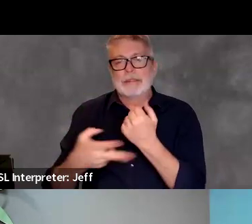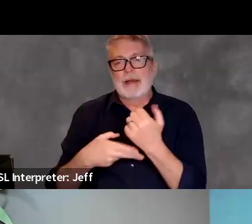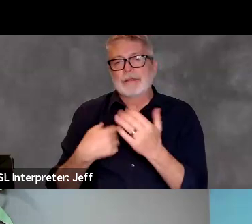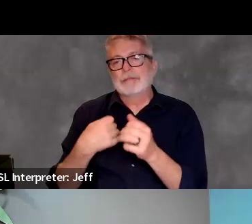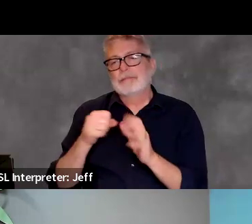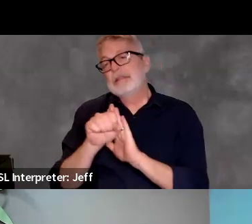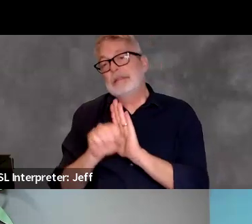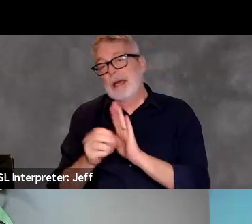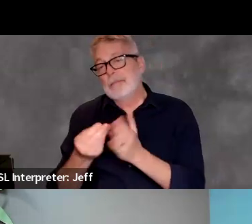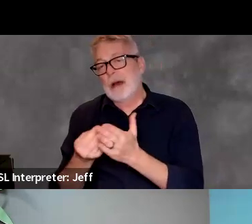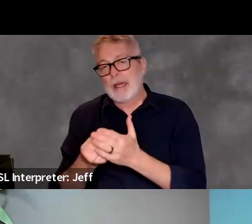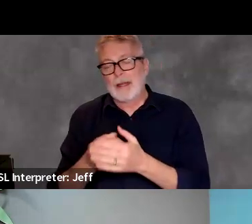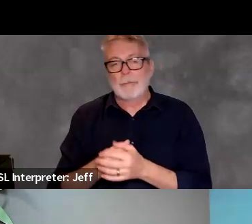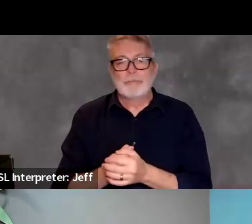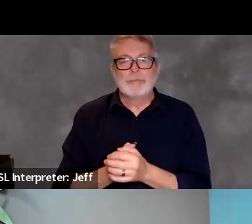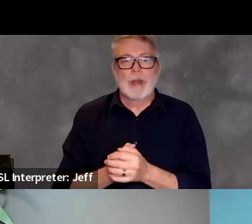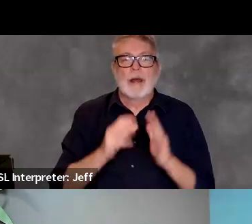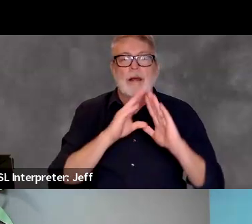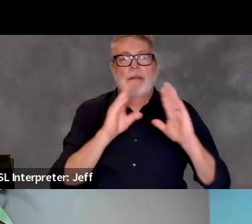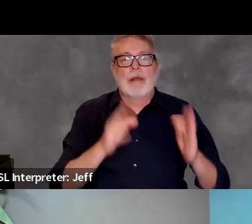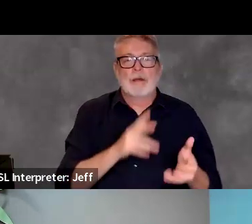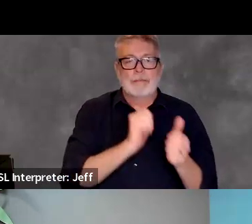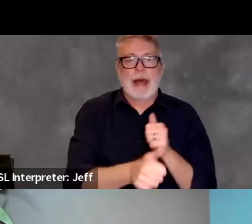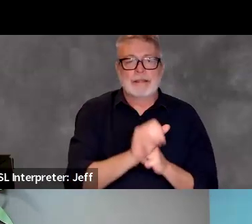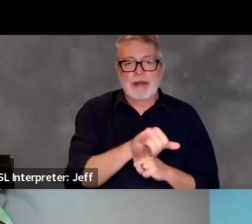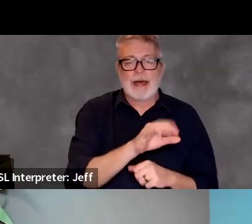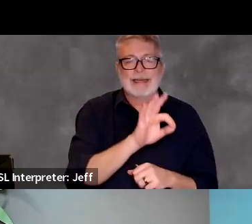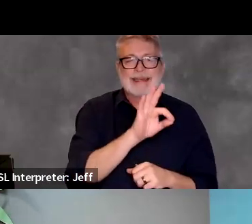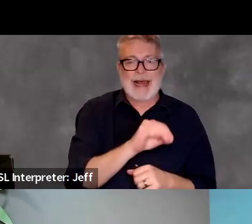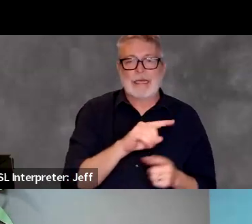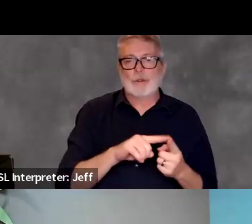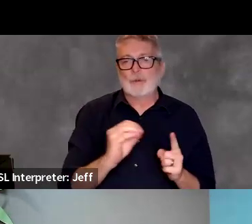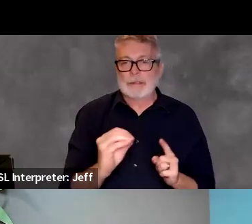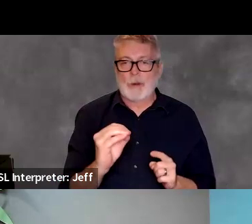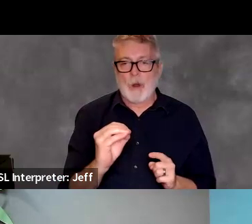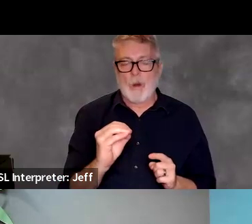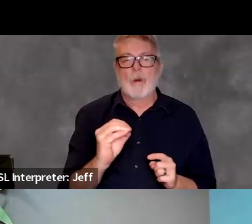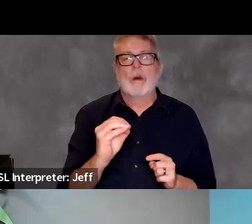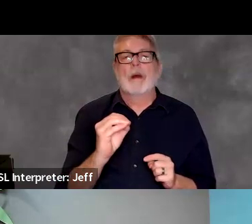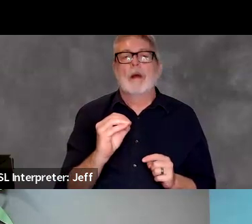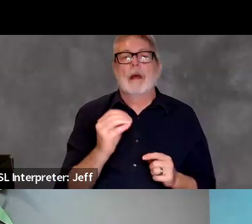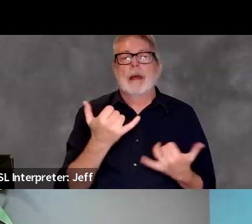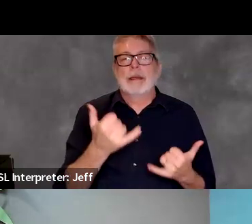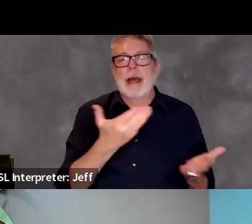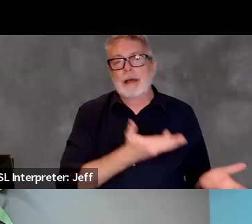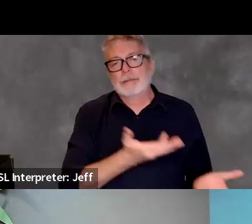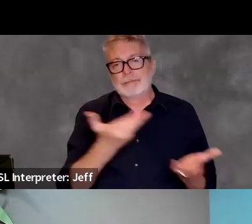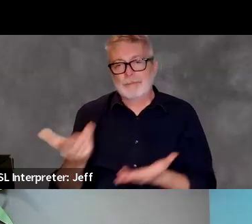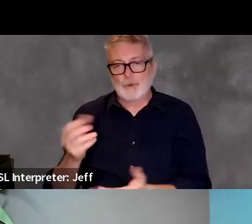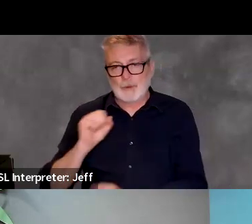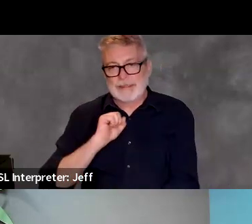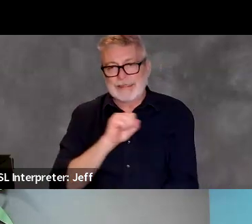money. The House passed that 90-0, and it is now over in the